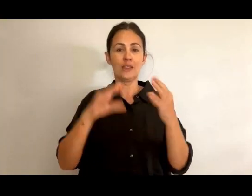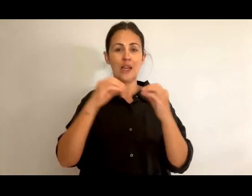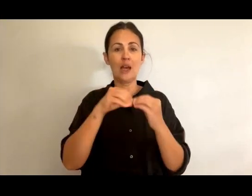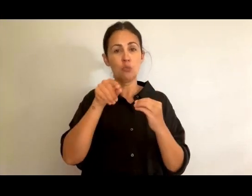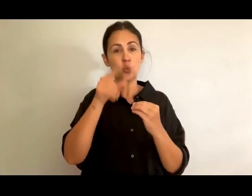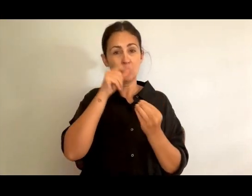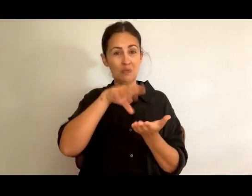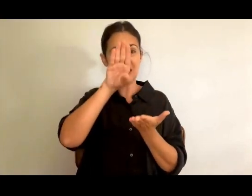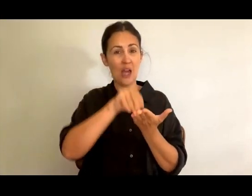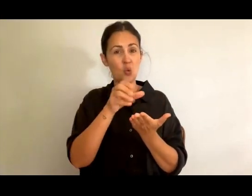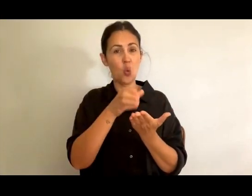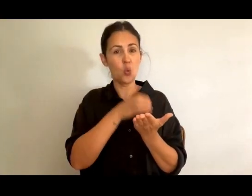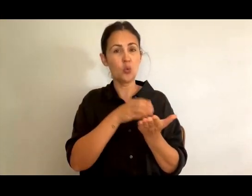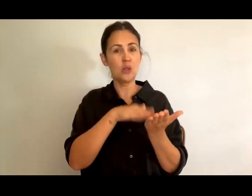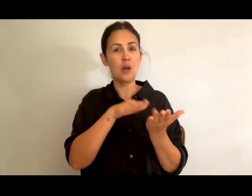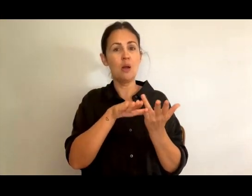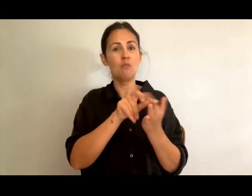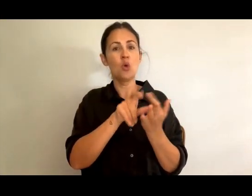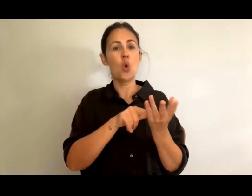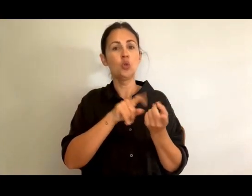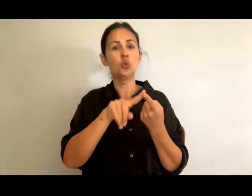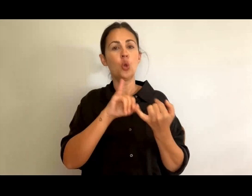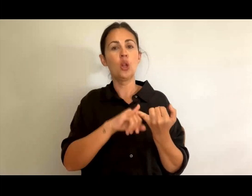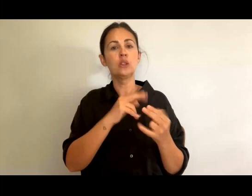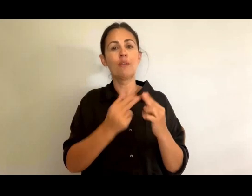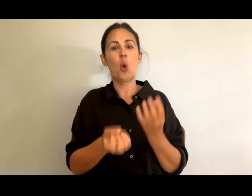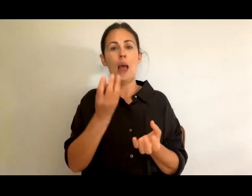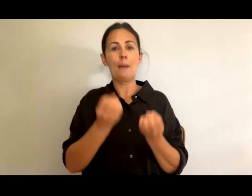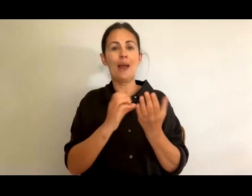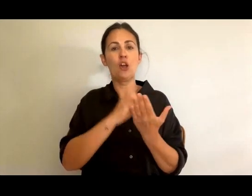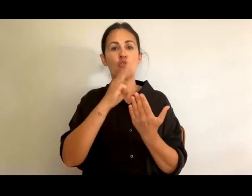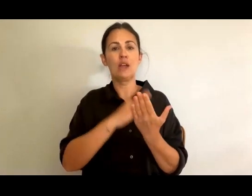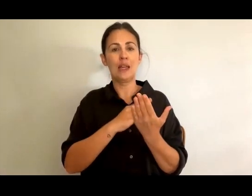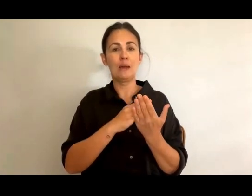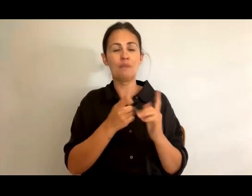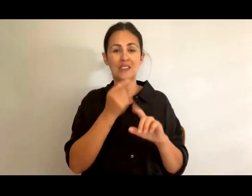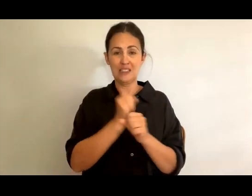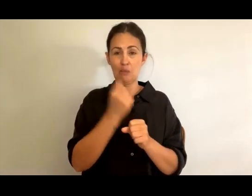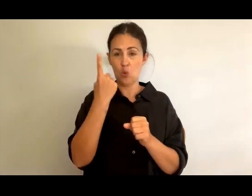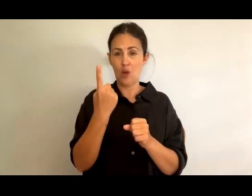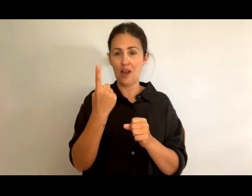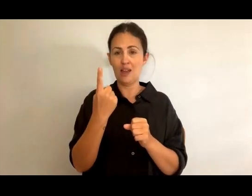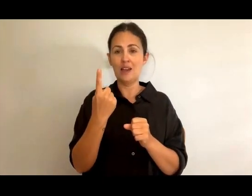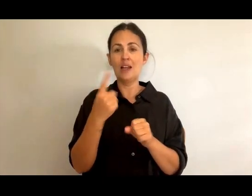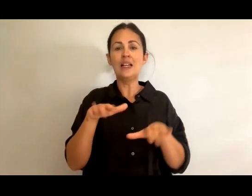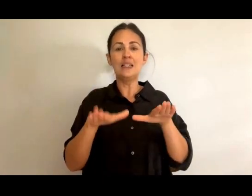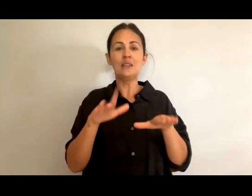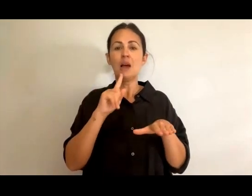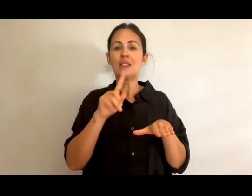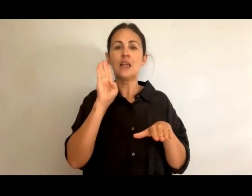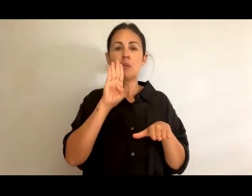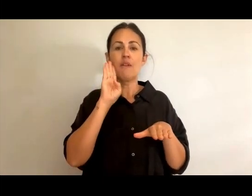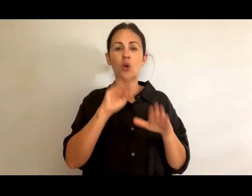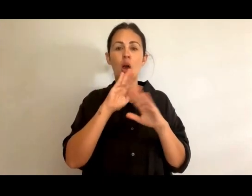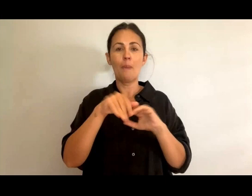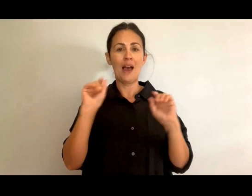parts of the curriculum. For example, there's one, like I was telling you before, under the Understand This Learning area, the